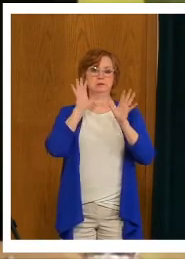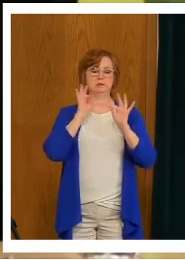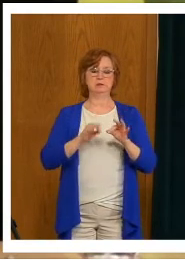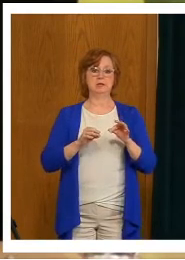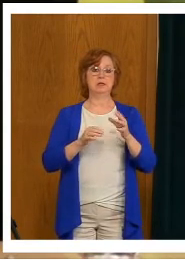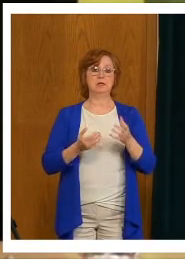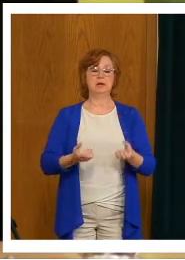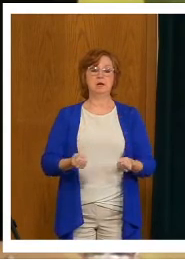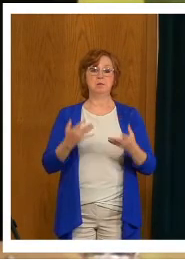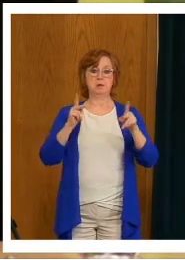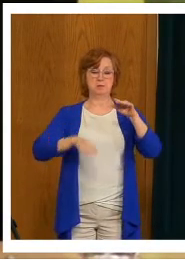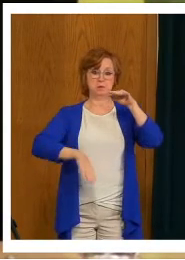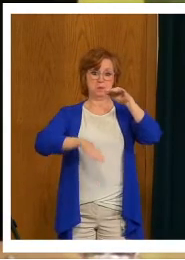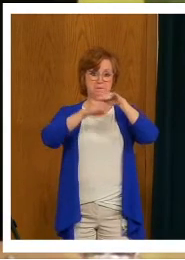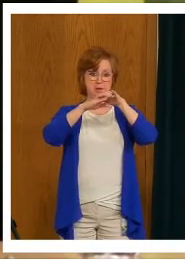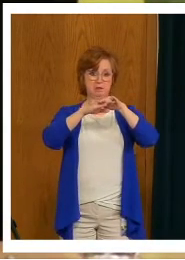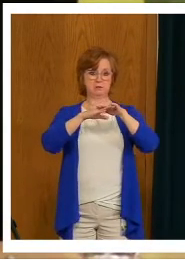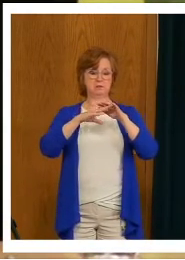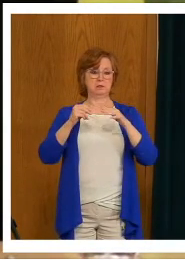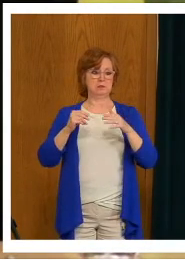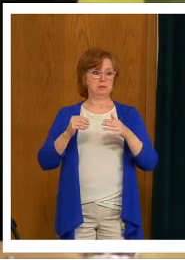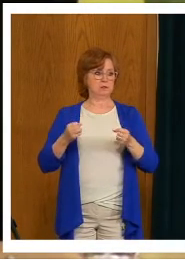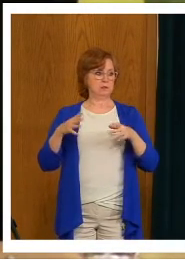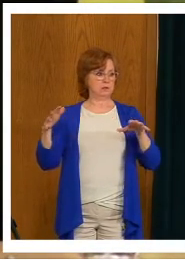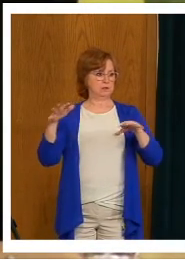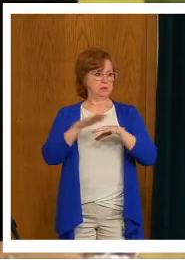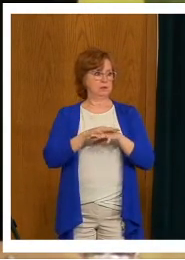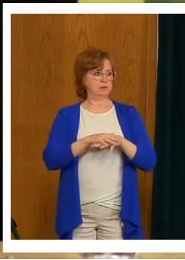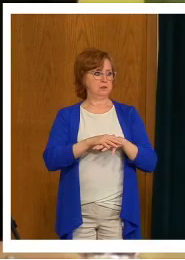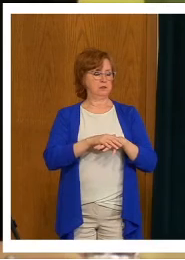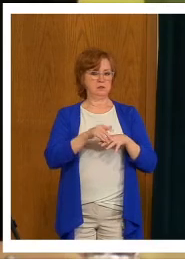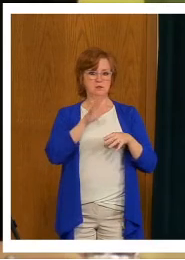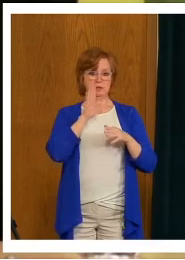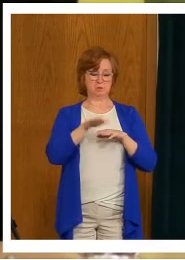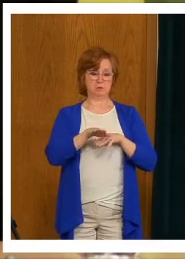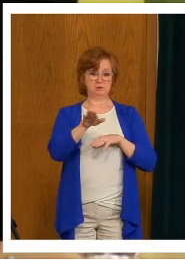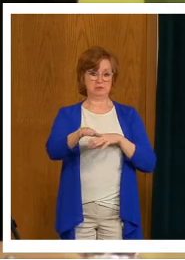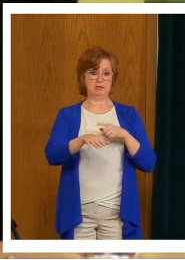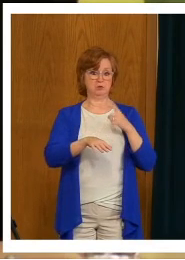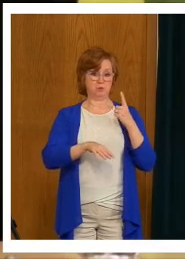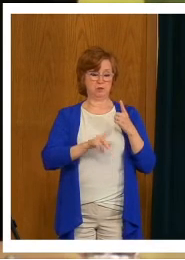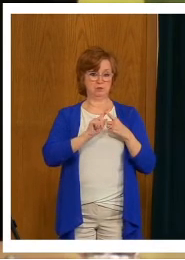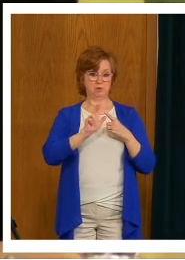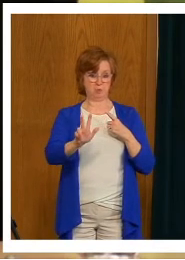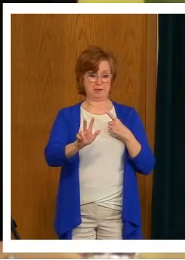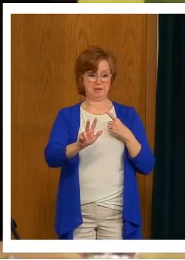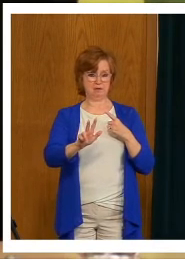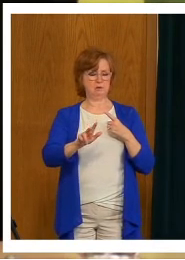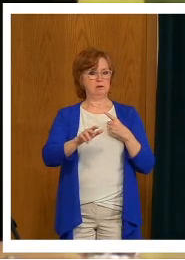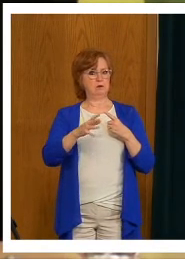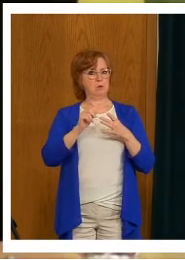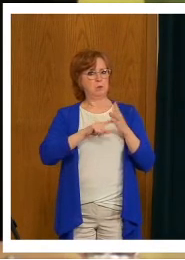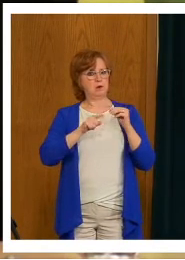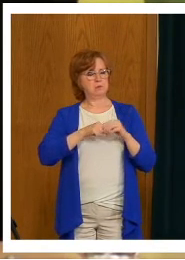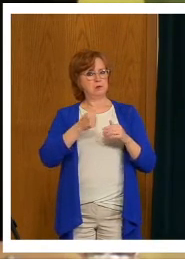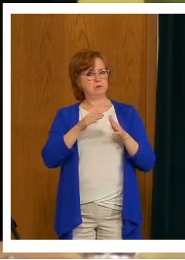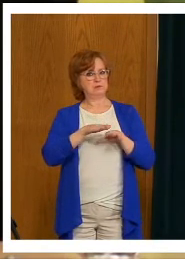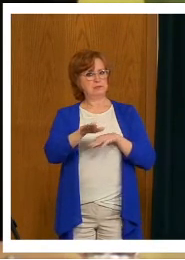on prior to that point. Could you have contemplated stage 5 of the initial reopening plan? Because I think that was a